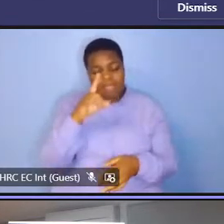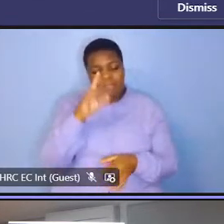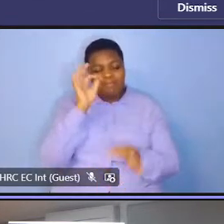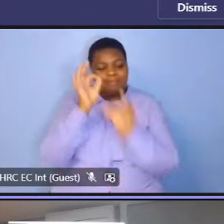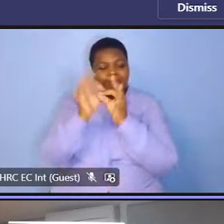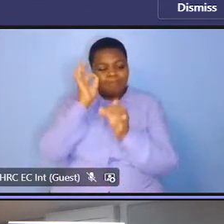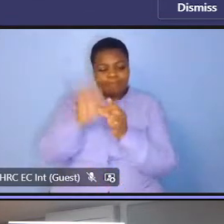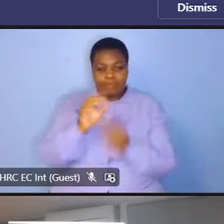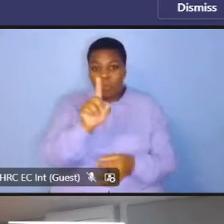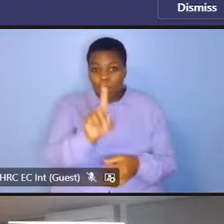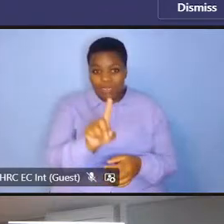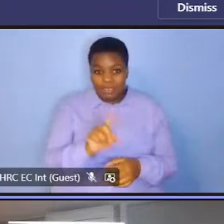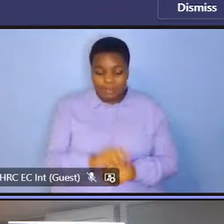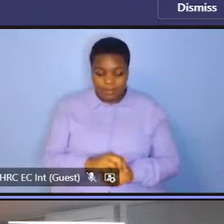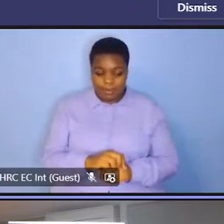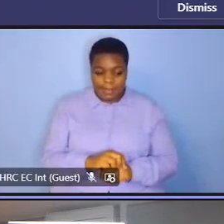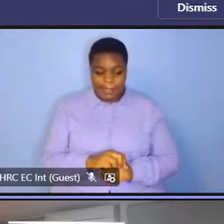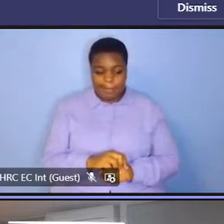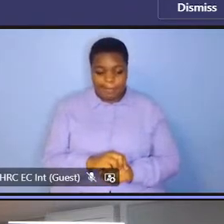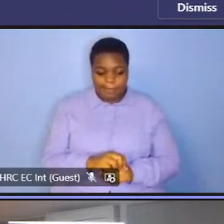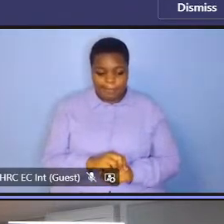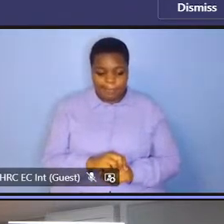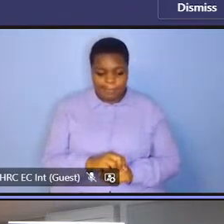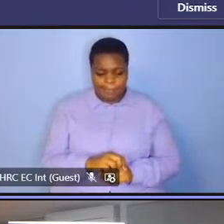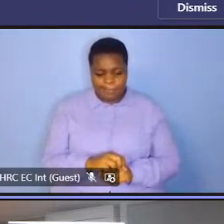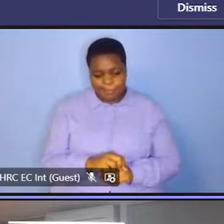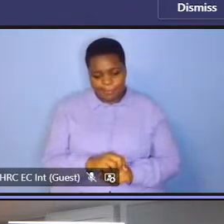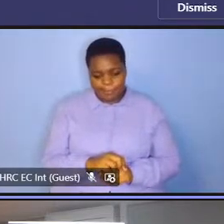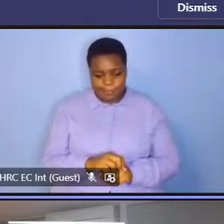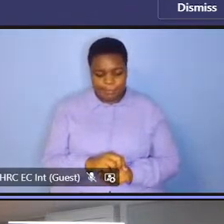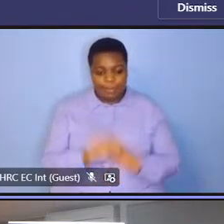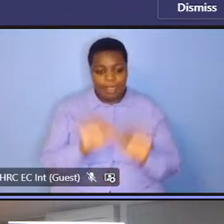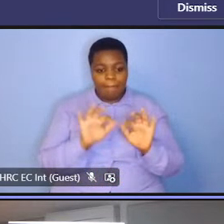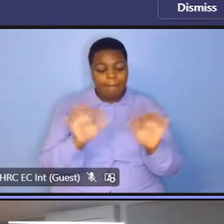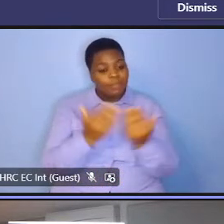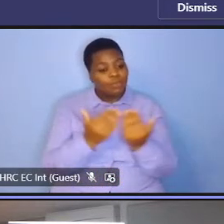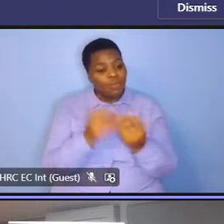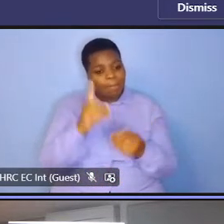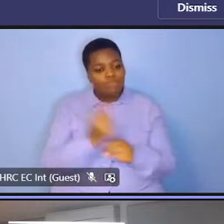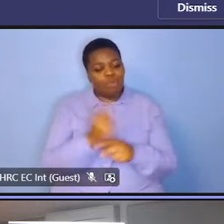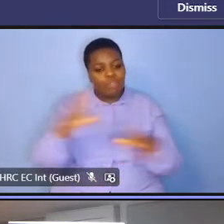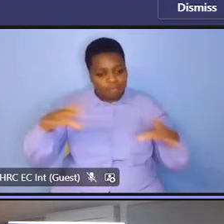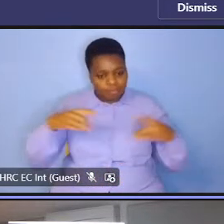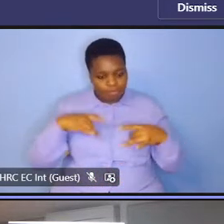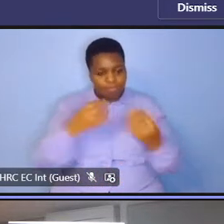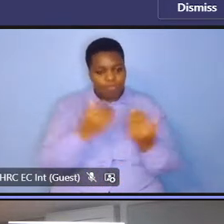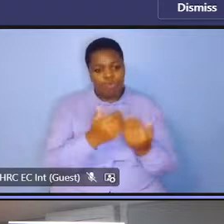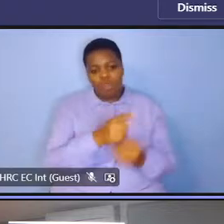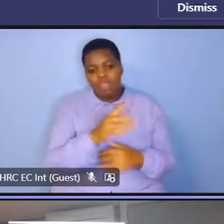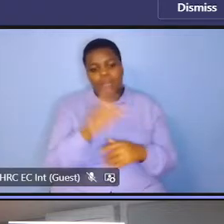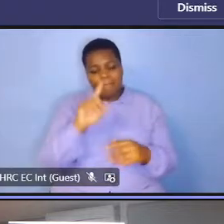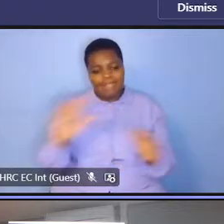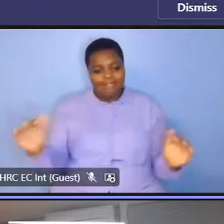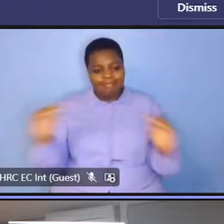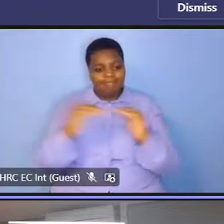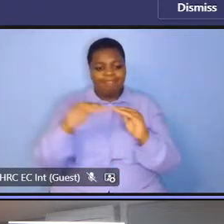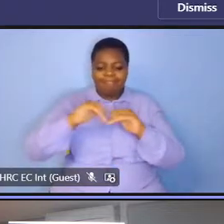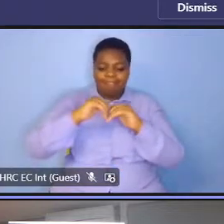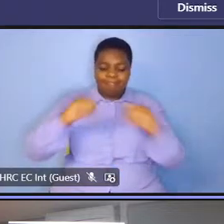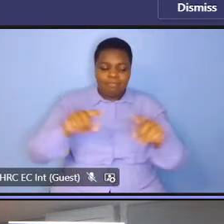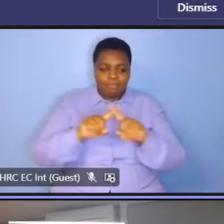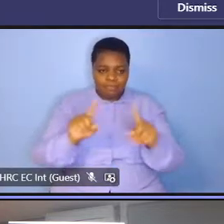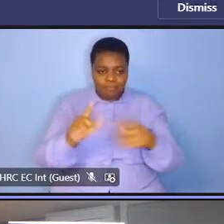again there is that the public schools must admit learners without unfairly discriminated in any